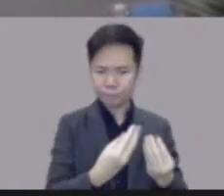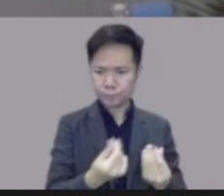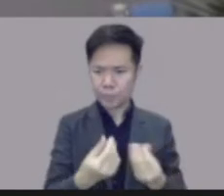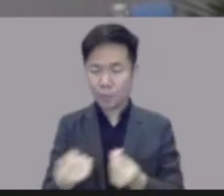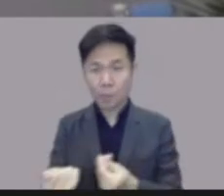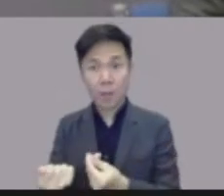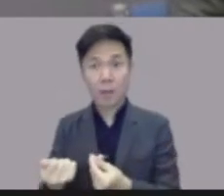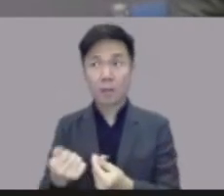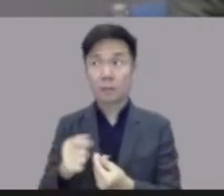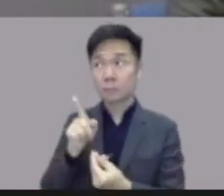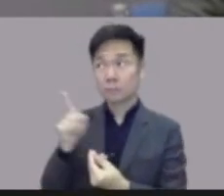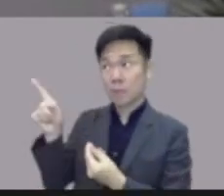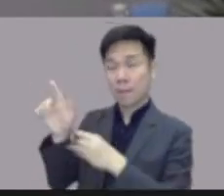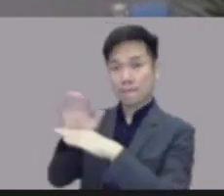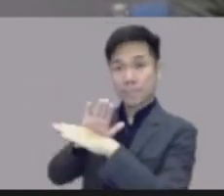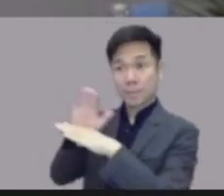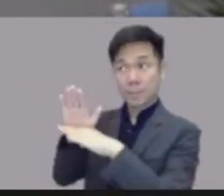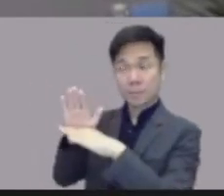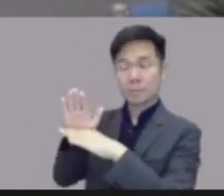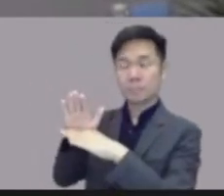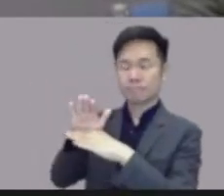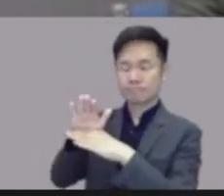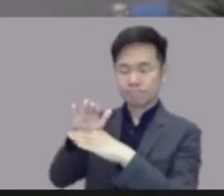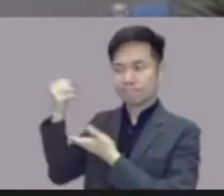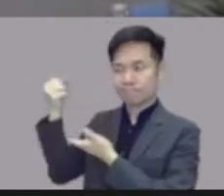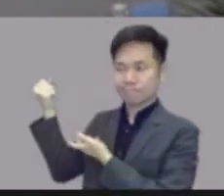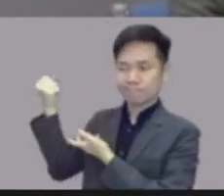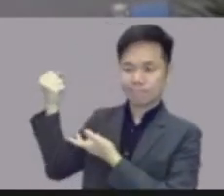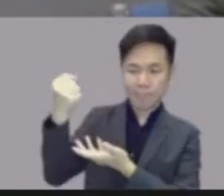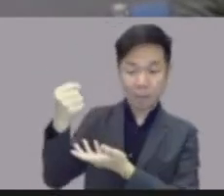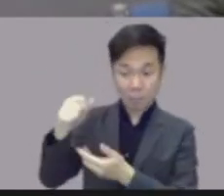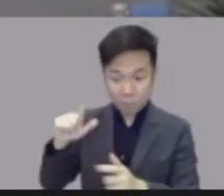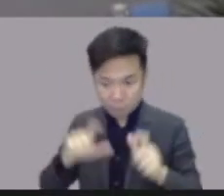create a new job and reduce inequality